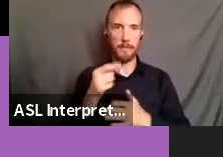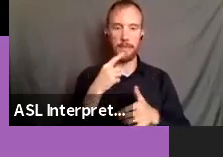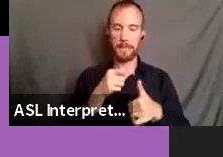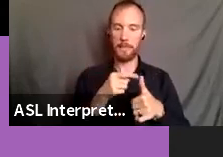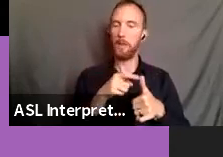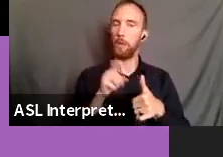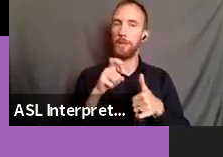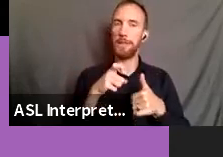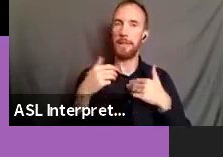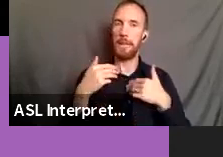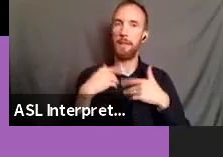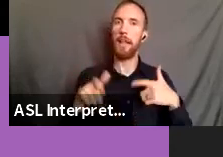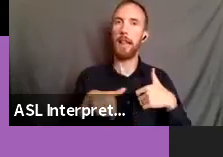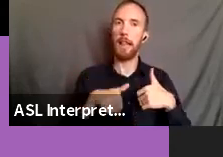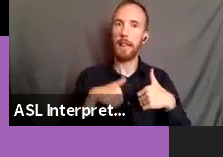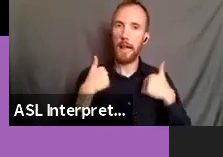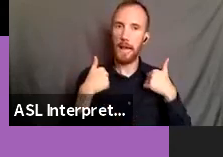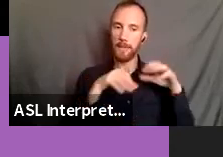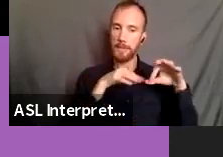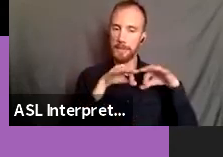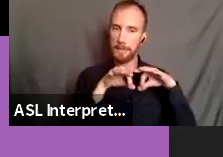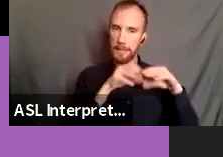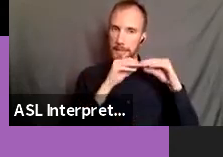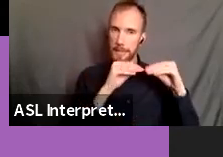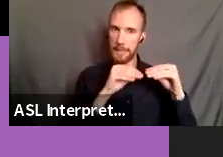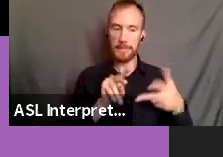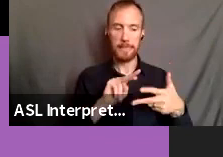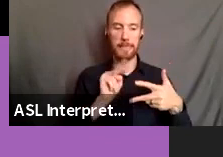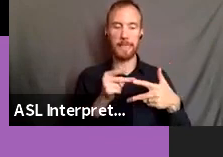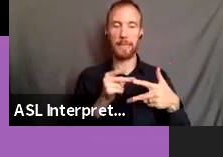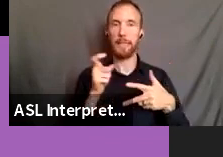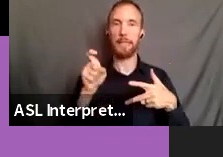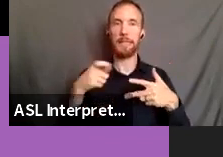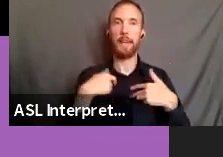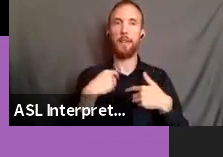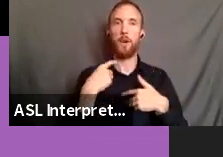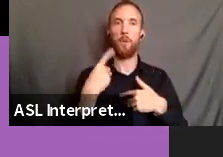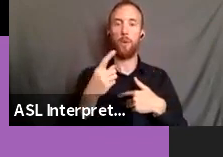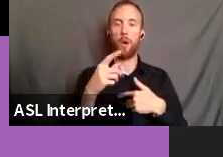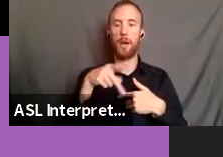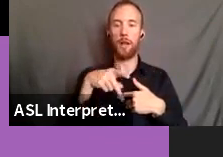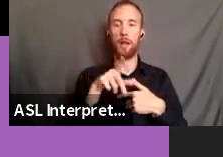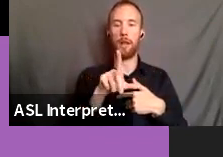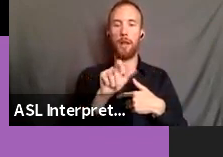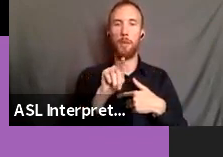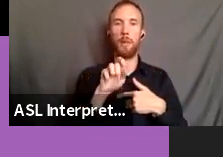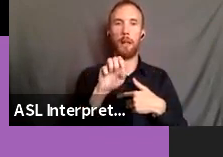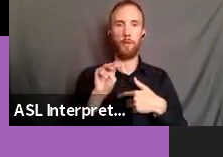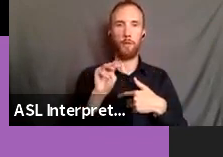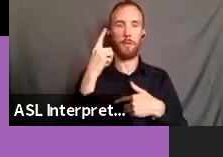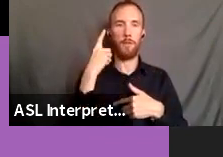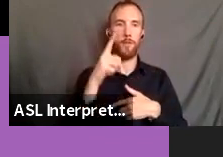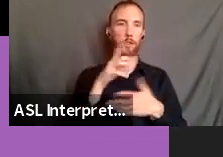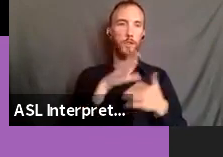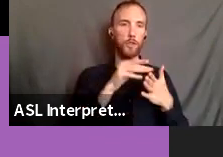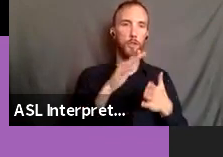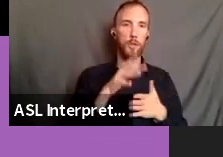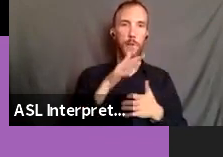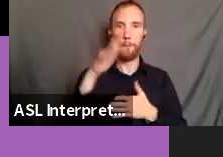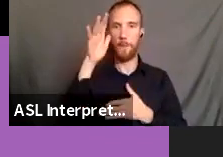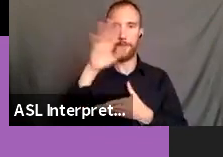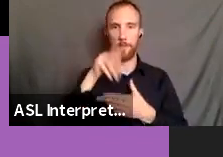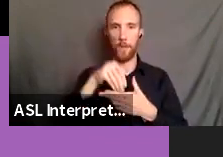students secondly we need one platform to facilitate student and parent engagement we also need to capture